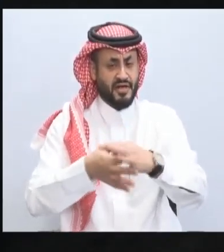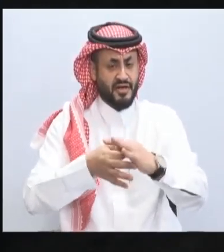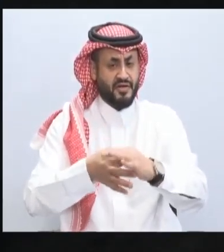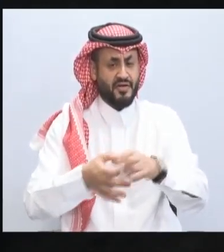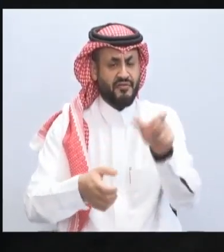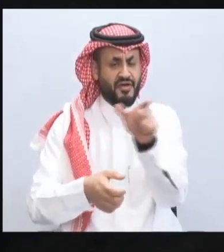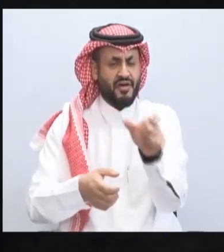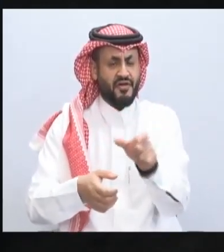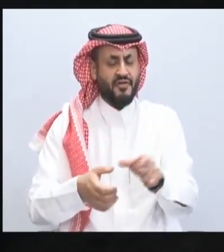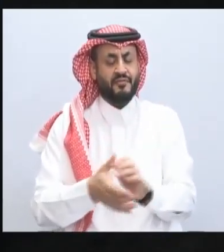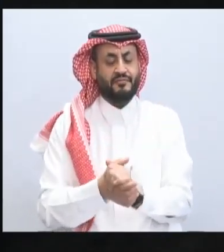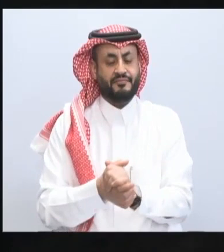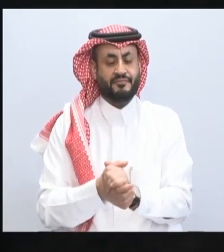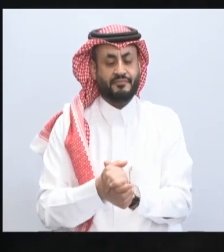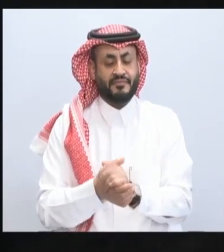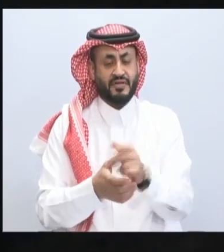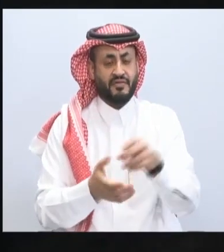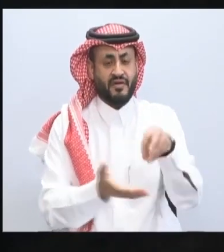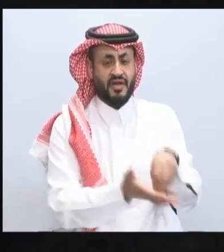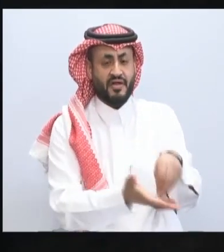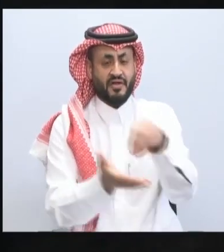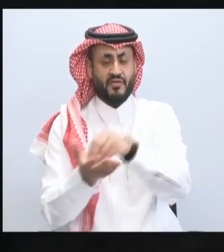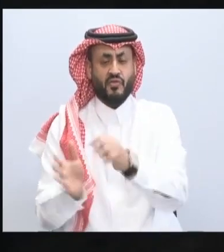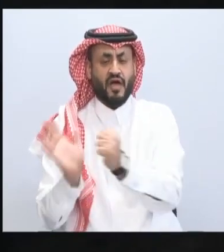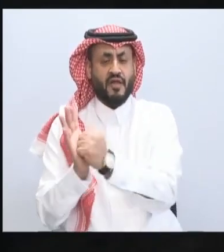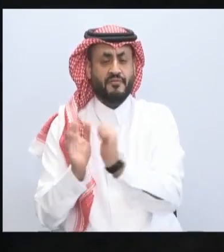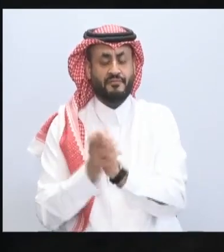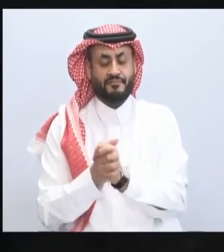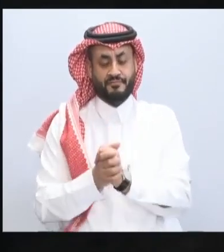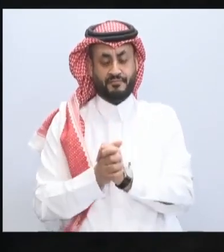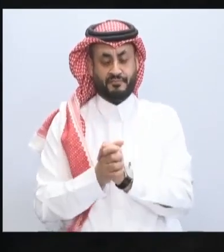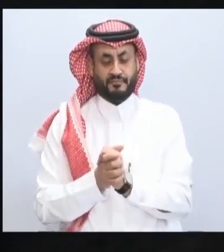and just transfer it to houses.